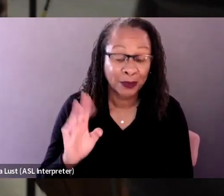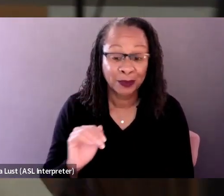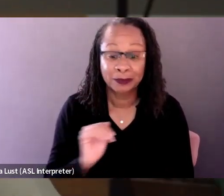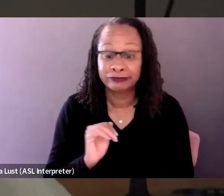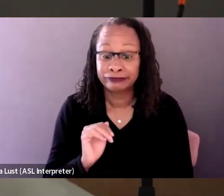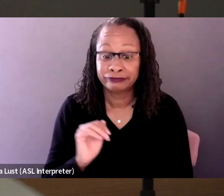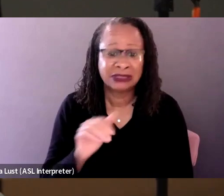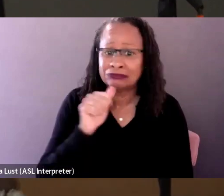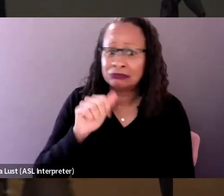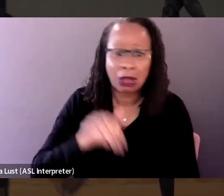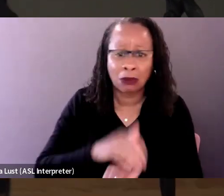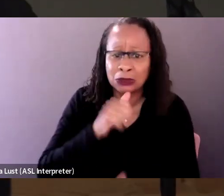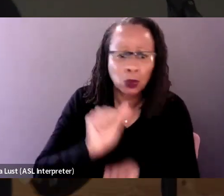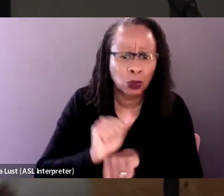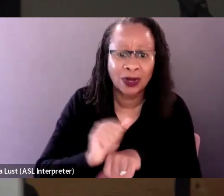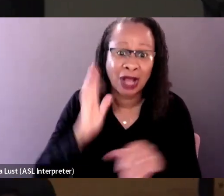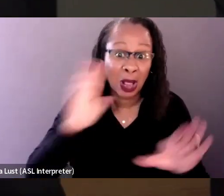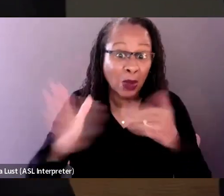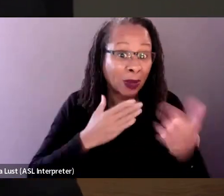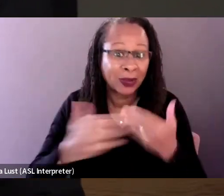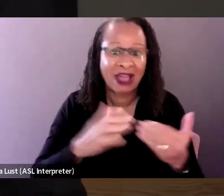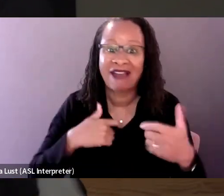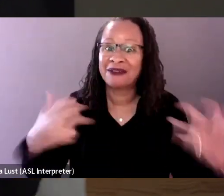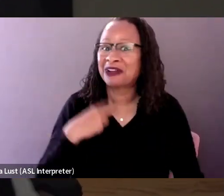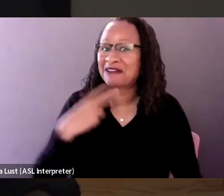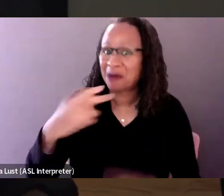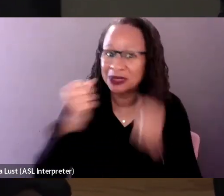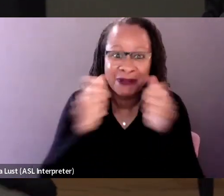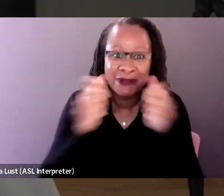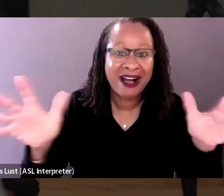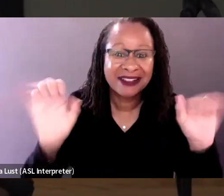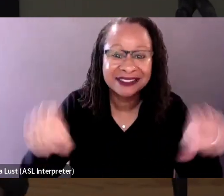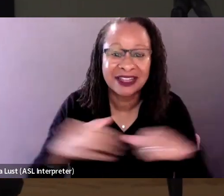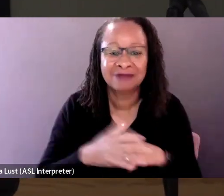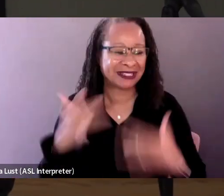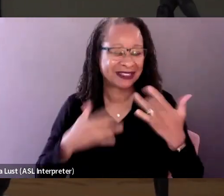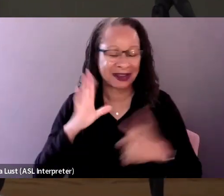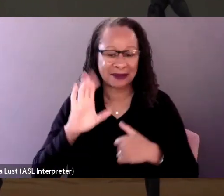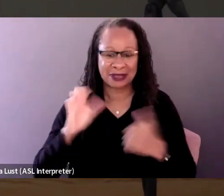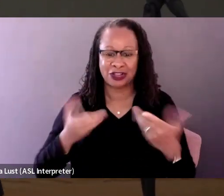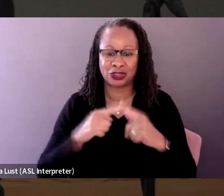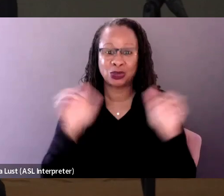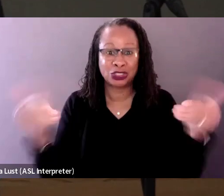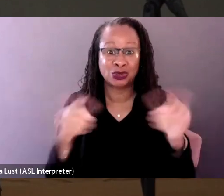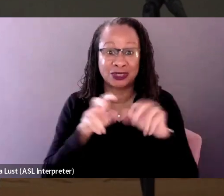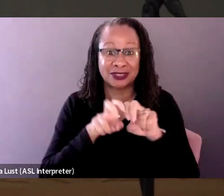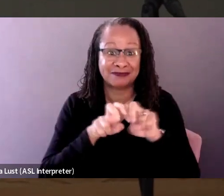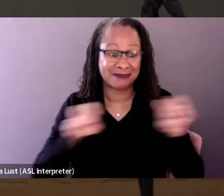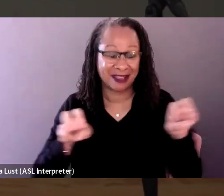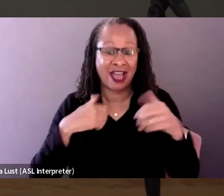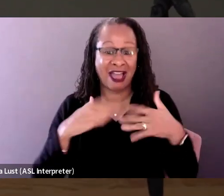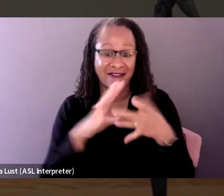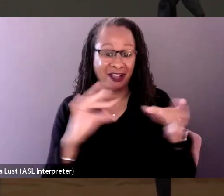not on, but hello anyway. I have a big voice. Excited to be here to introduce this film, right? To have a conversation about